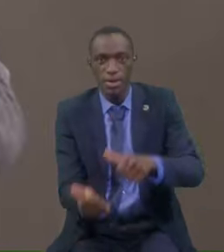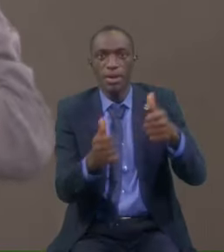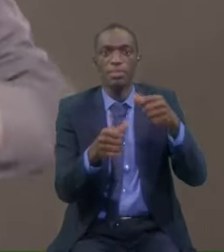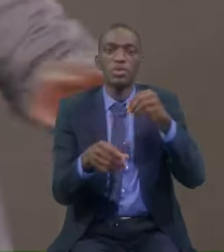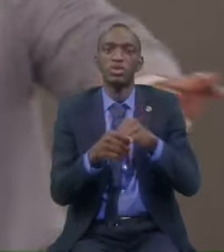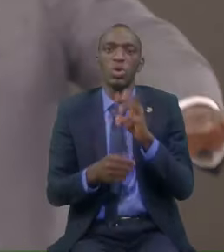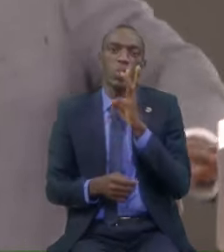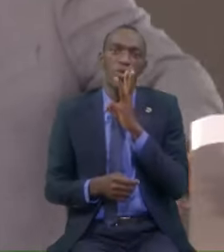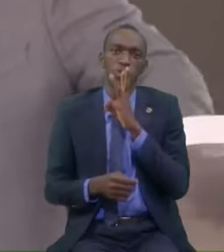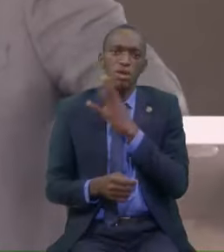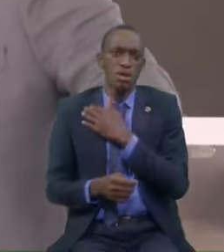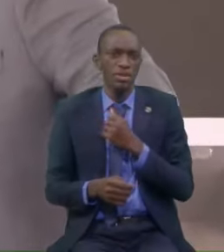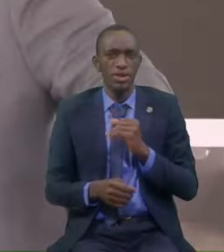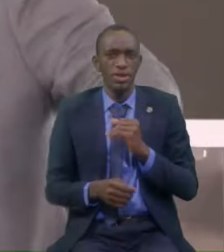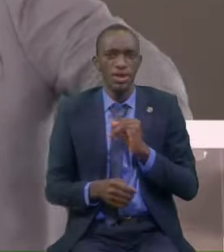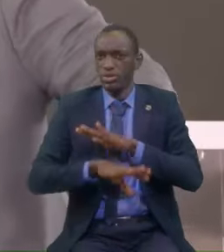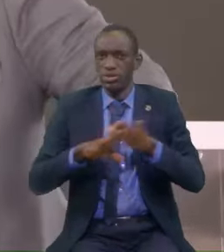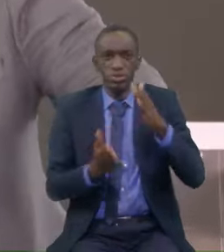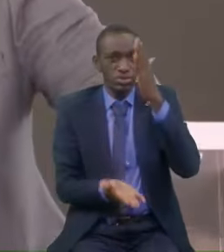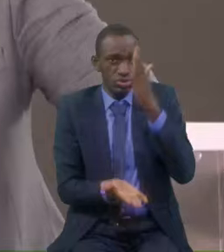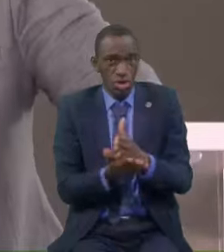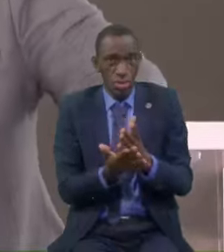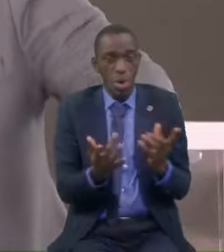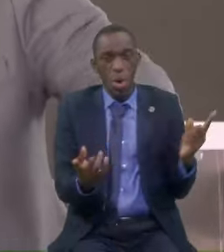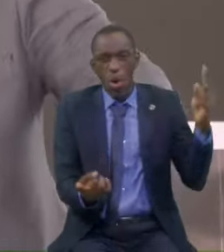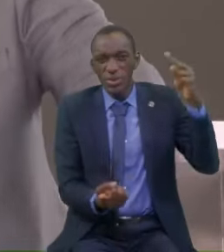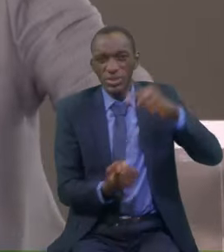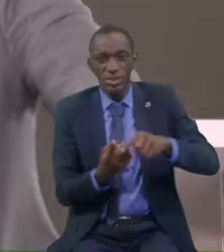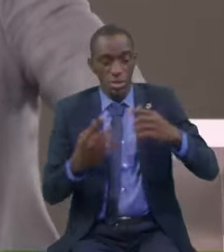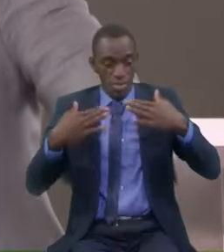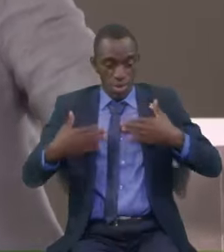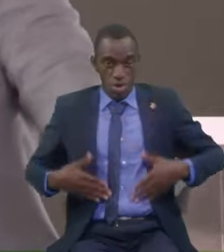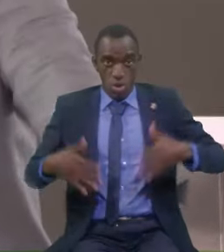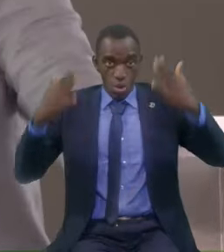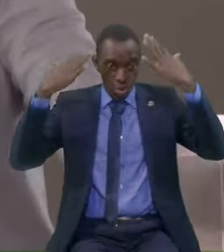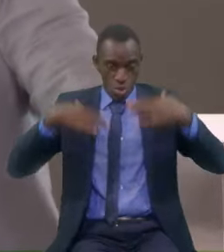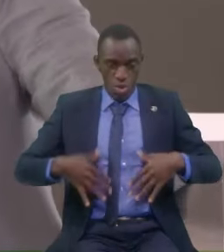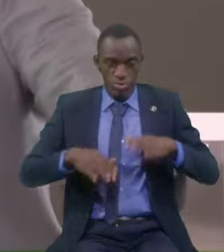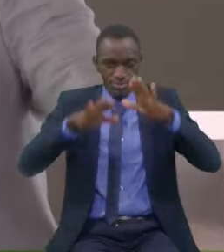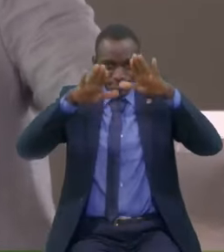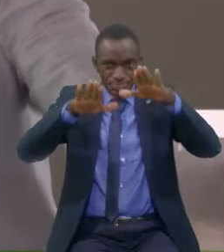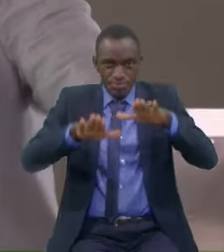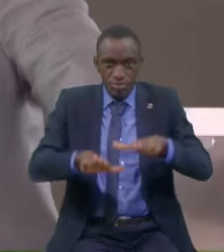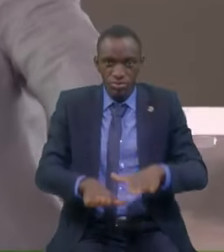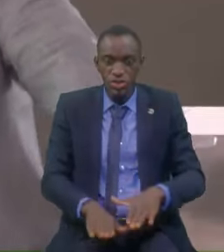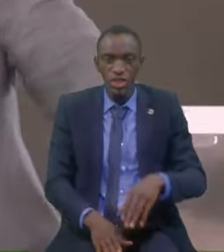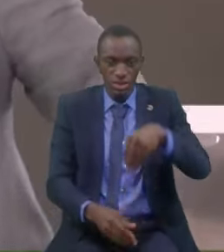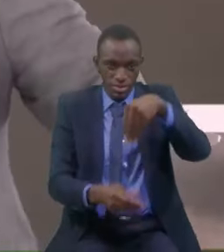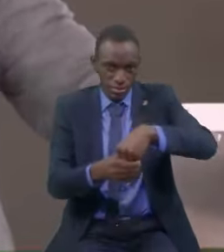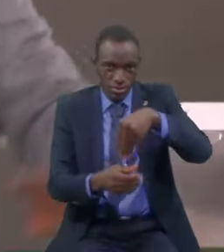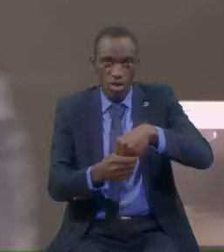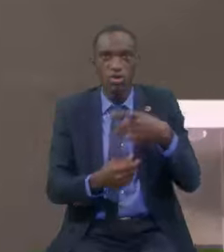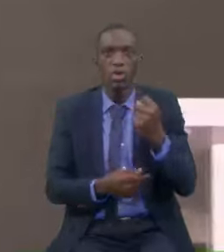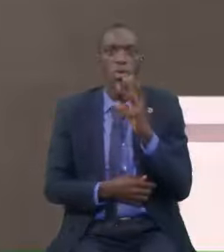don't stop until they're totally submerged inside the water. And